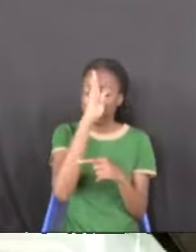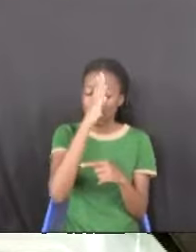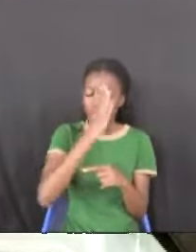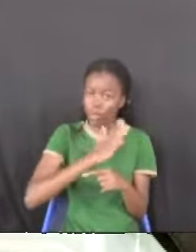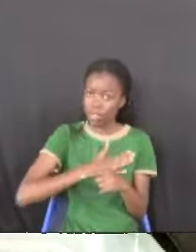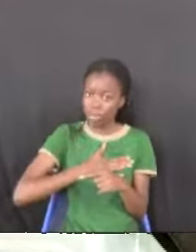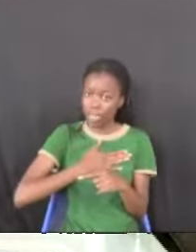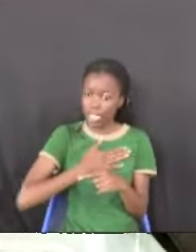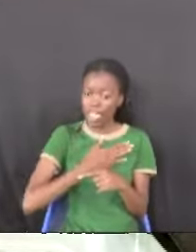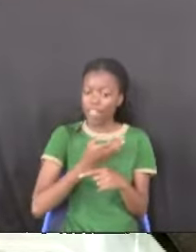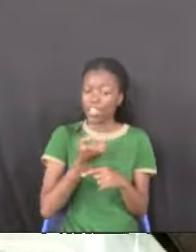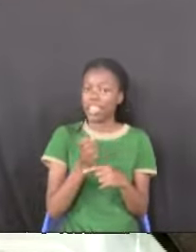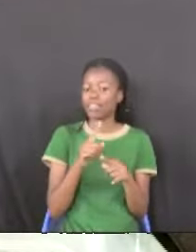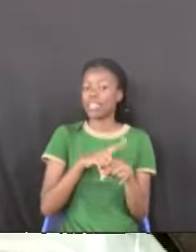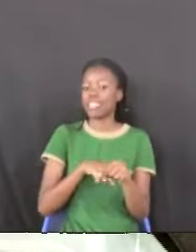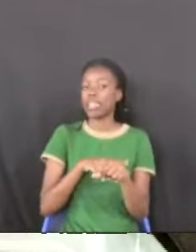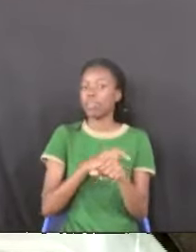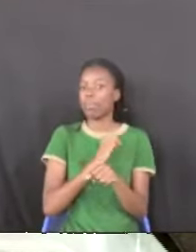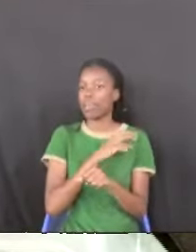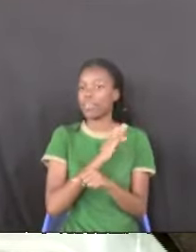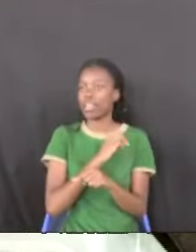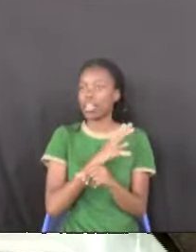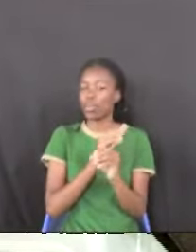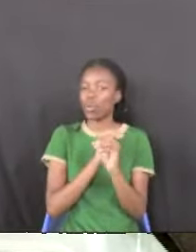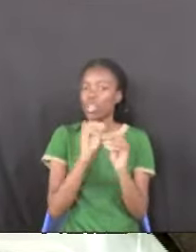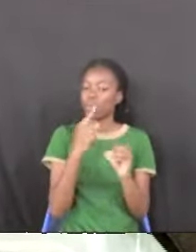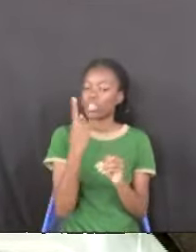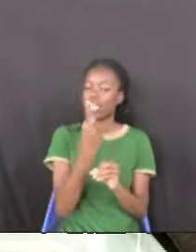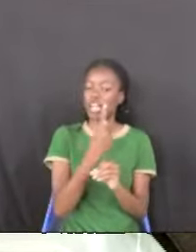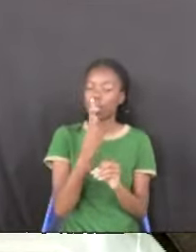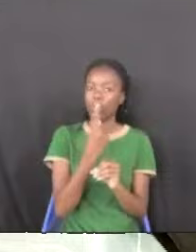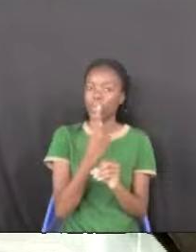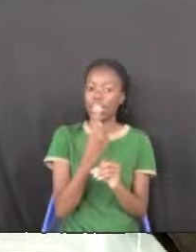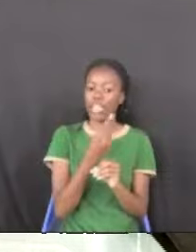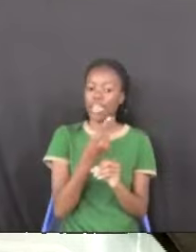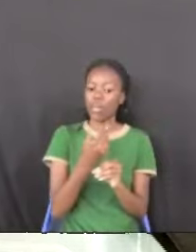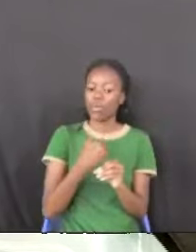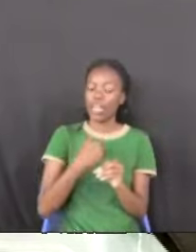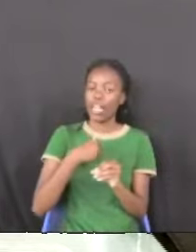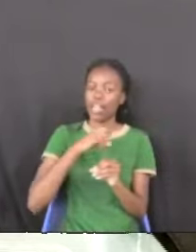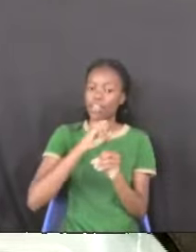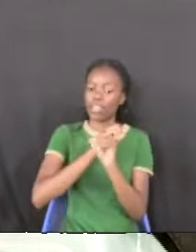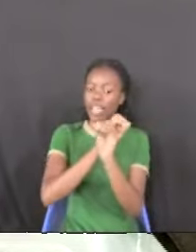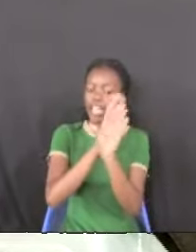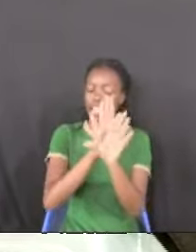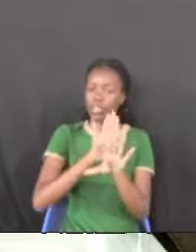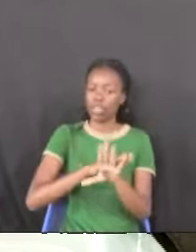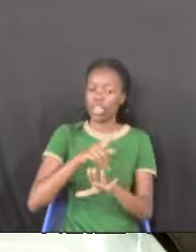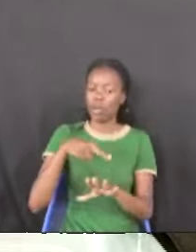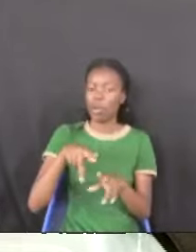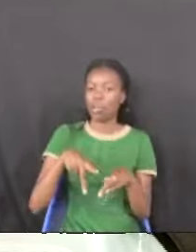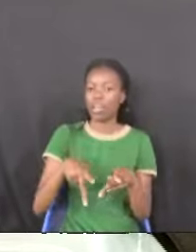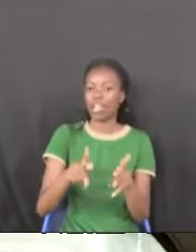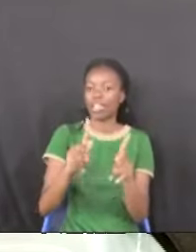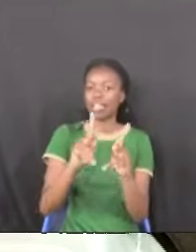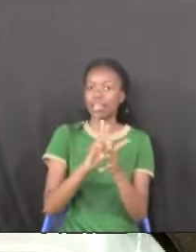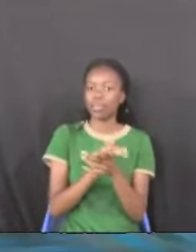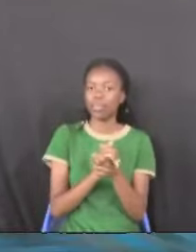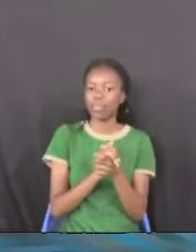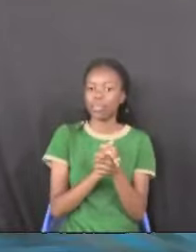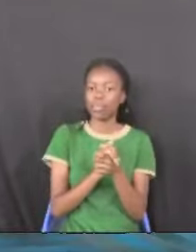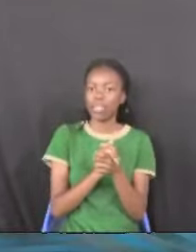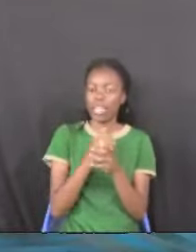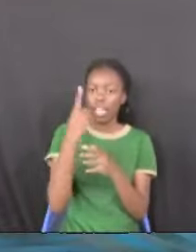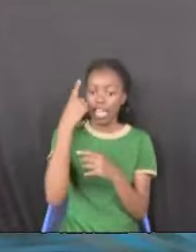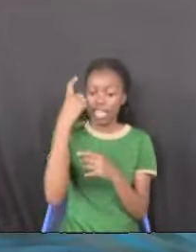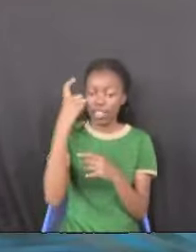if I'm afraid. We are not alone. There is light on our path. The vision